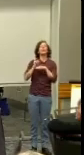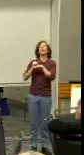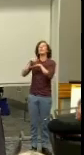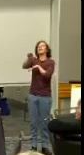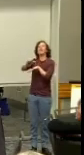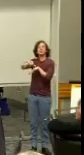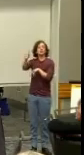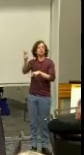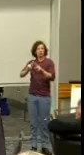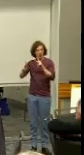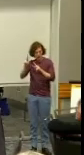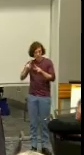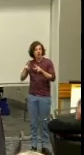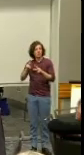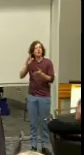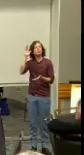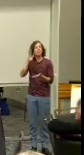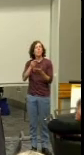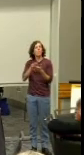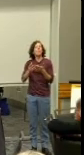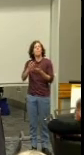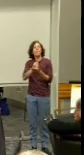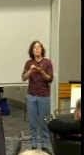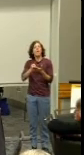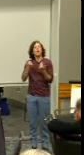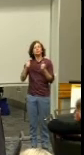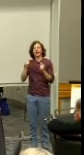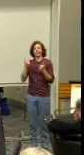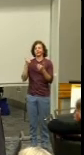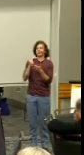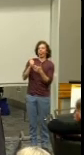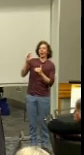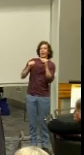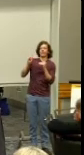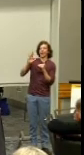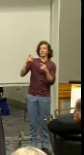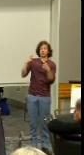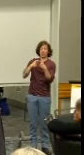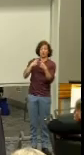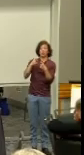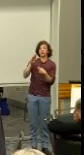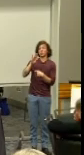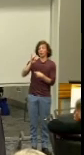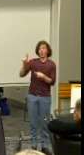and their electricity bills. So our office is pretty excited to get that installed and up and